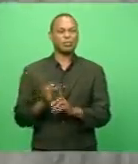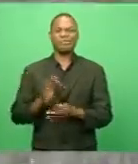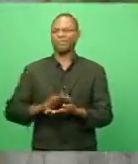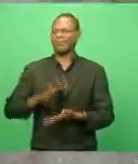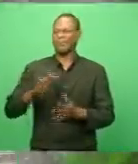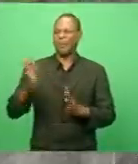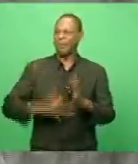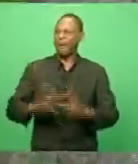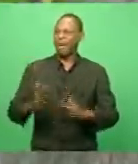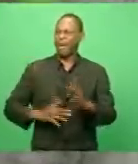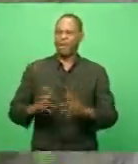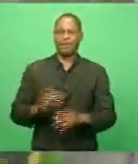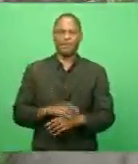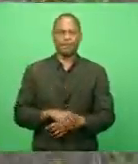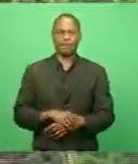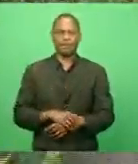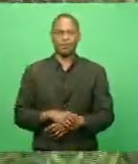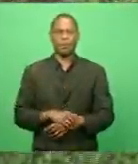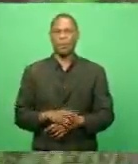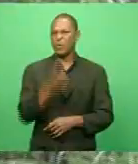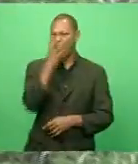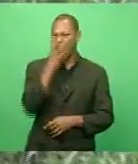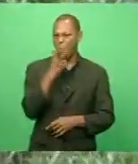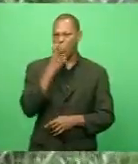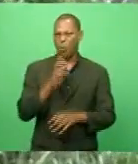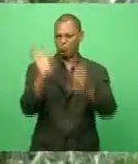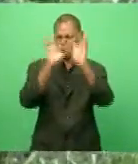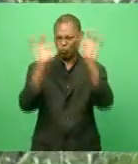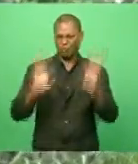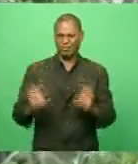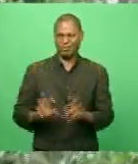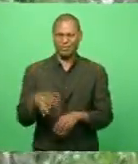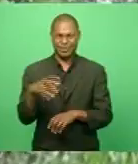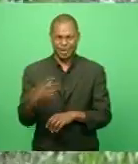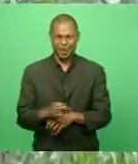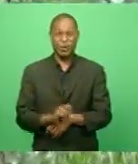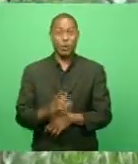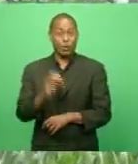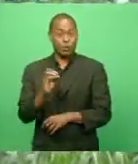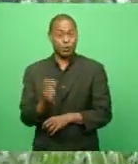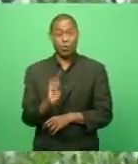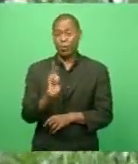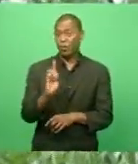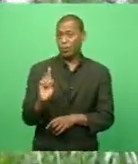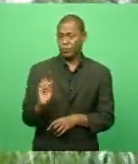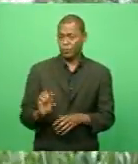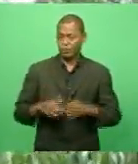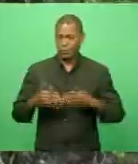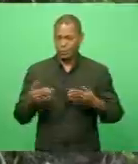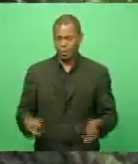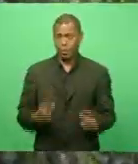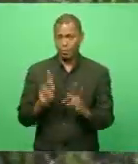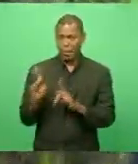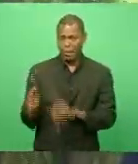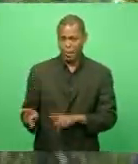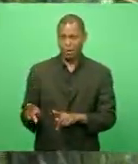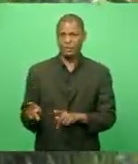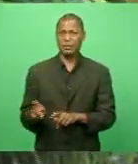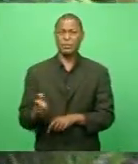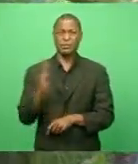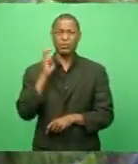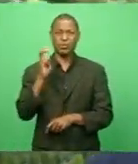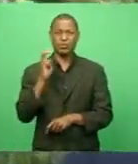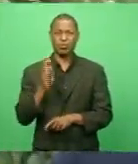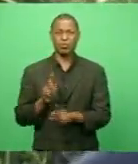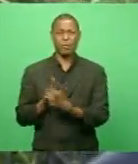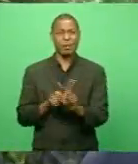dunes is full of native trees and plantations. In an effort to preserve the heritage site, the park has trained young Fijians to